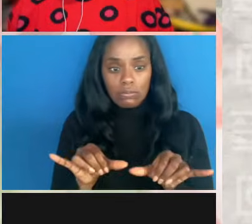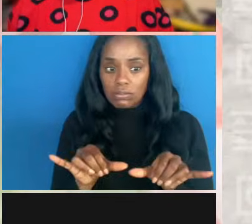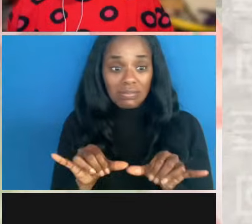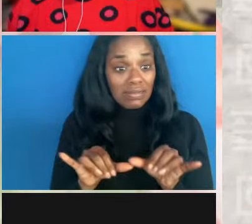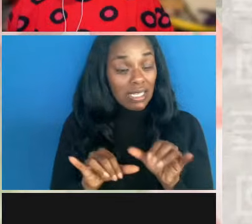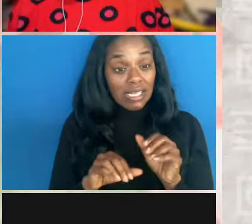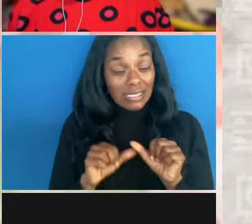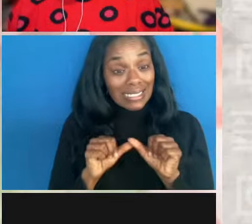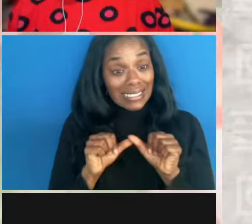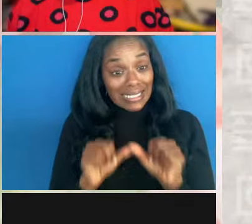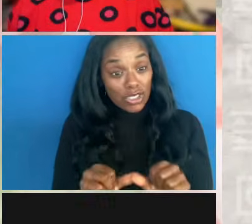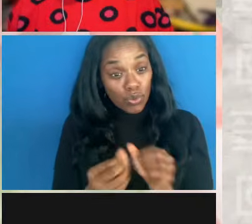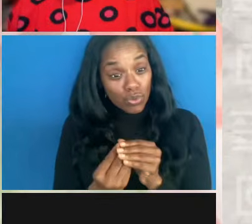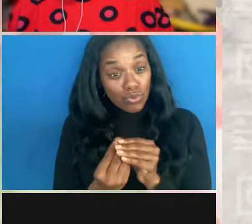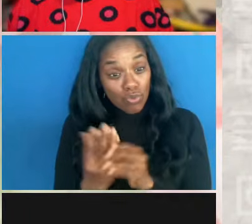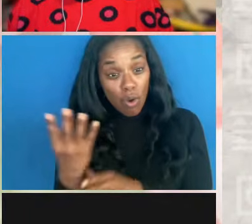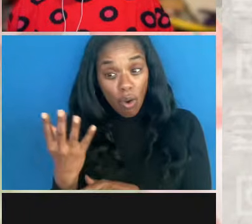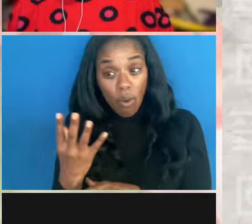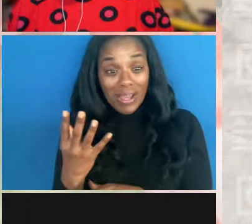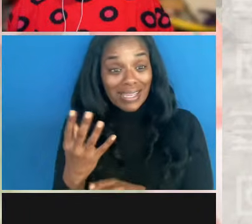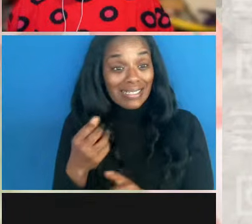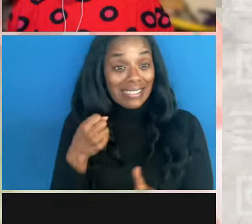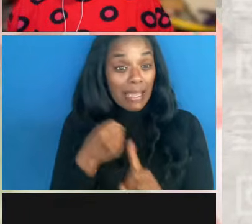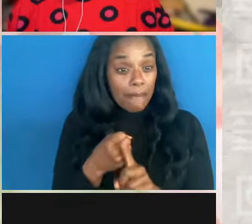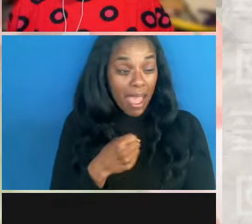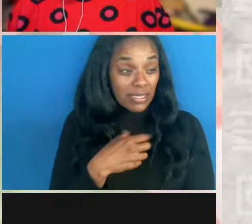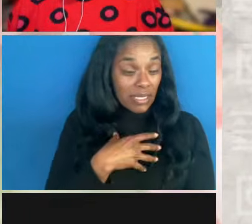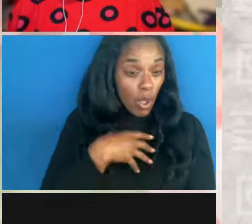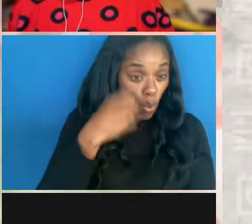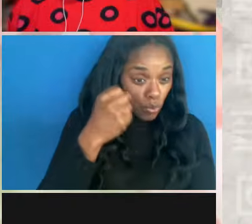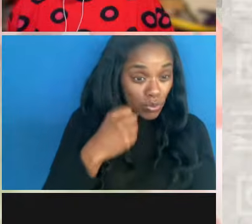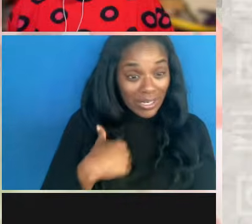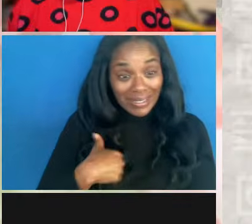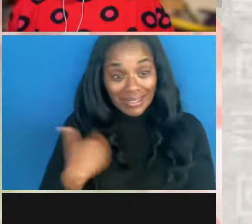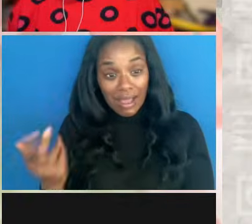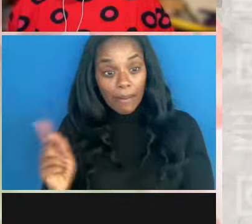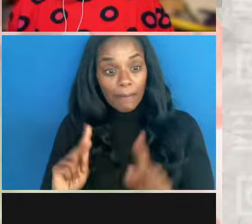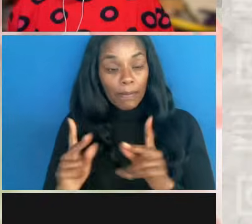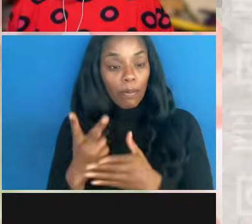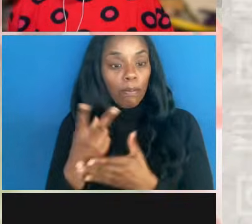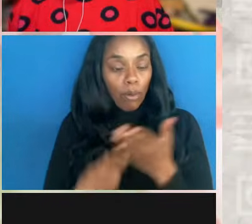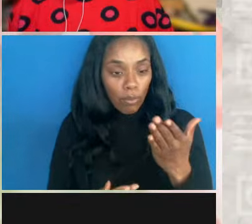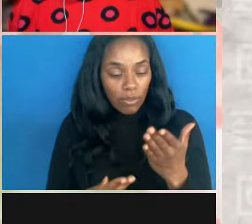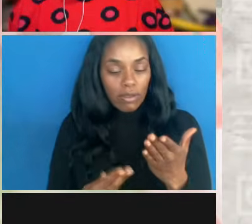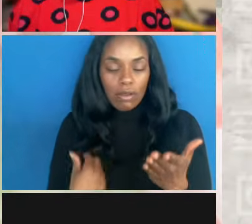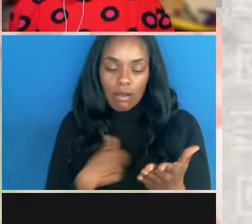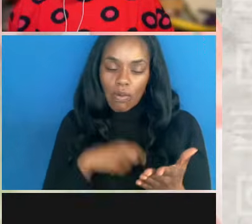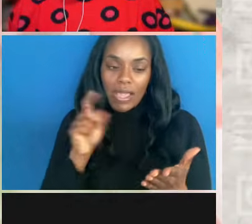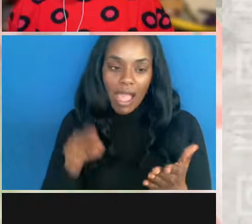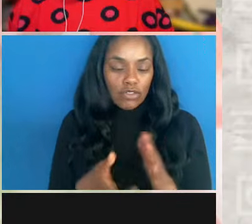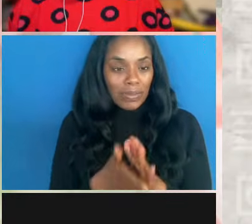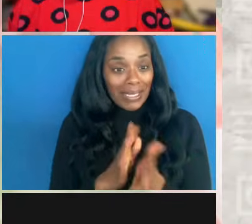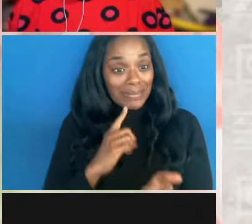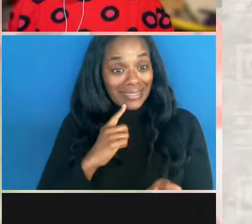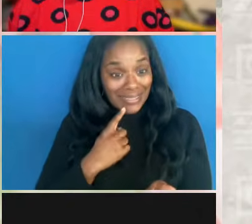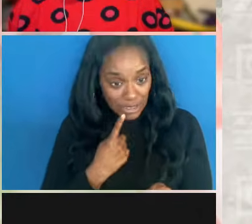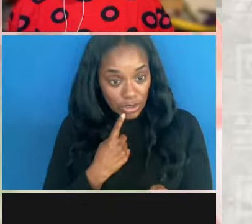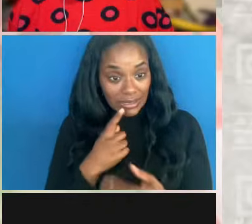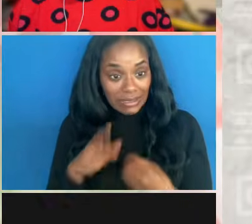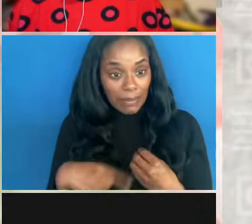something that's affecting older people, it's affecting younger people. And it's something that we need to get serious about.